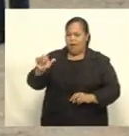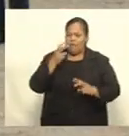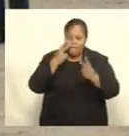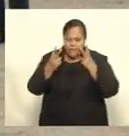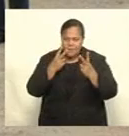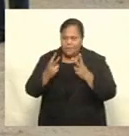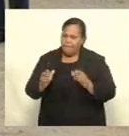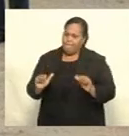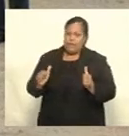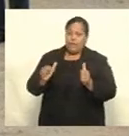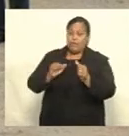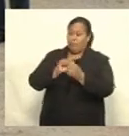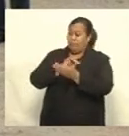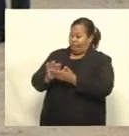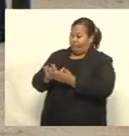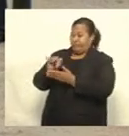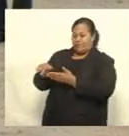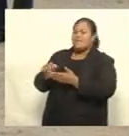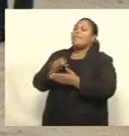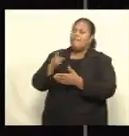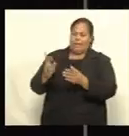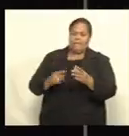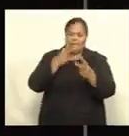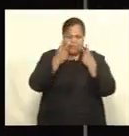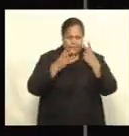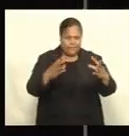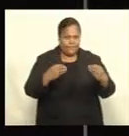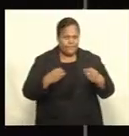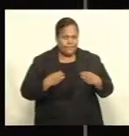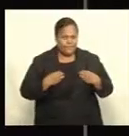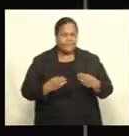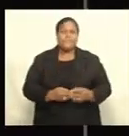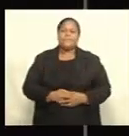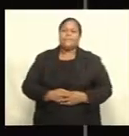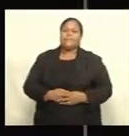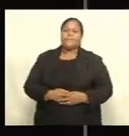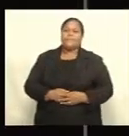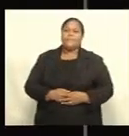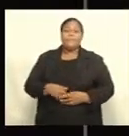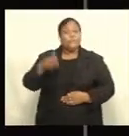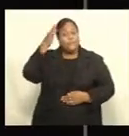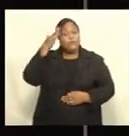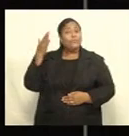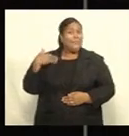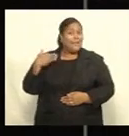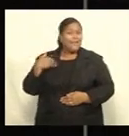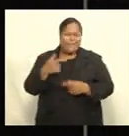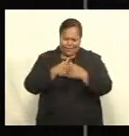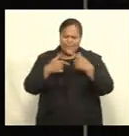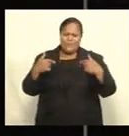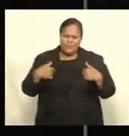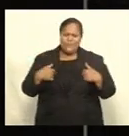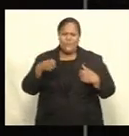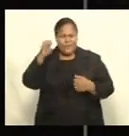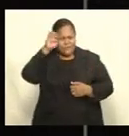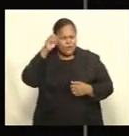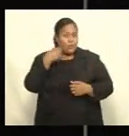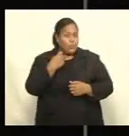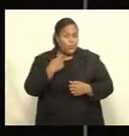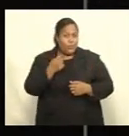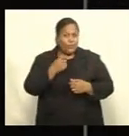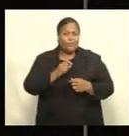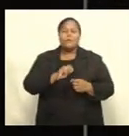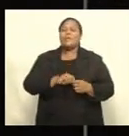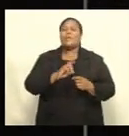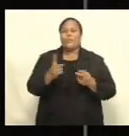over. Eleanor Turangaibiu, FBC News. A quick reminder, we expect to cross over live to the Ministry of Health any minute